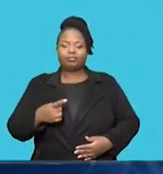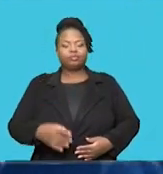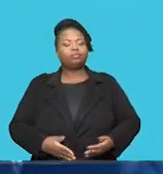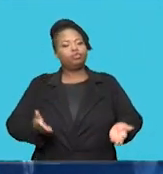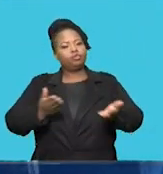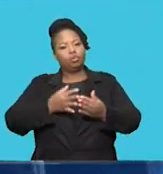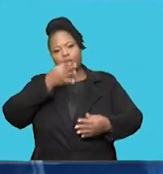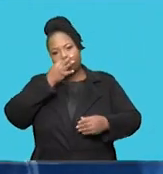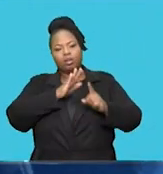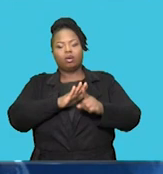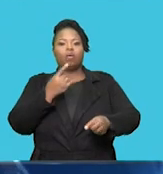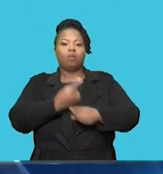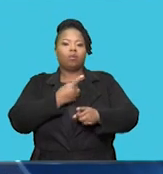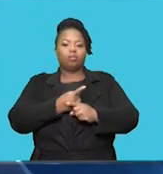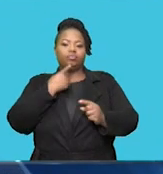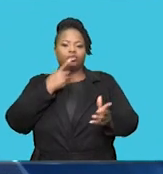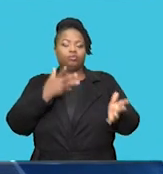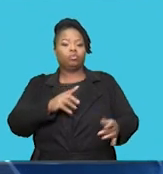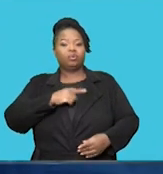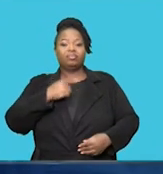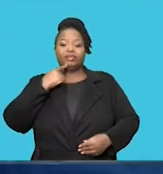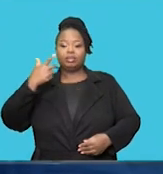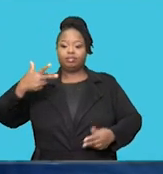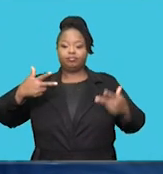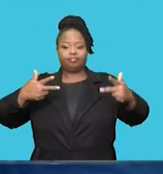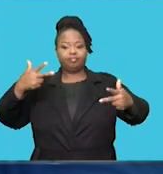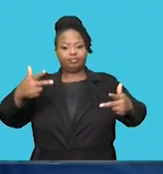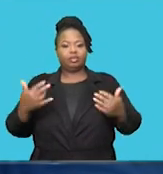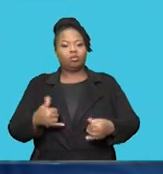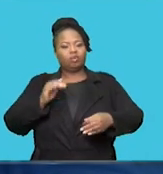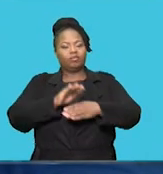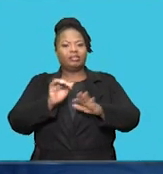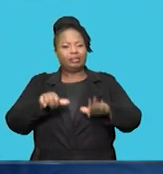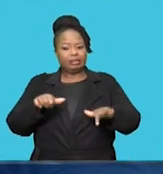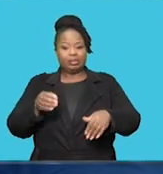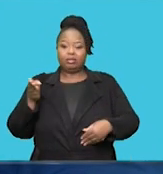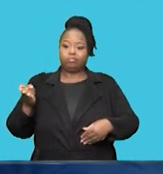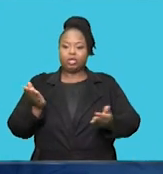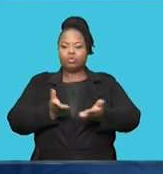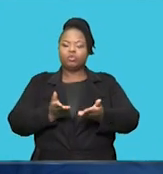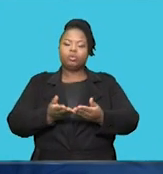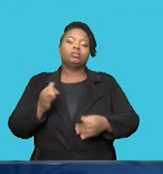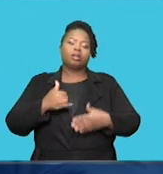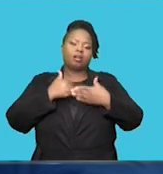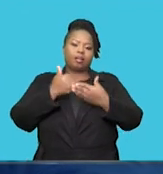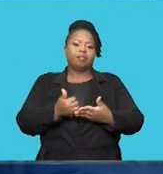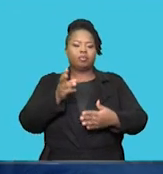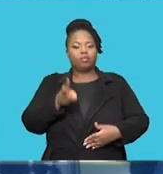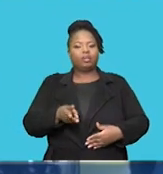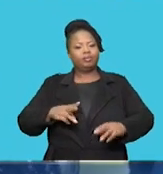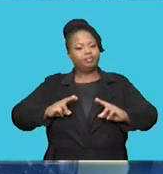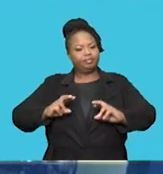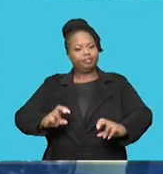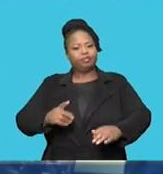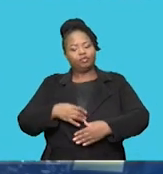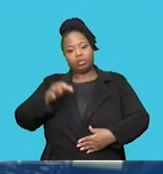beyikhuza mihla namalanga. Wathi ukuba namakamera angaphezu kwama-90 kwalesi sikole kuzosiza kakhulu kuphenyo